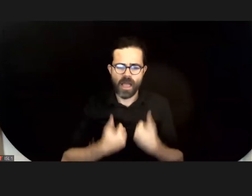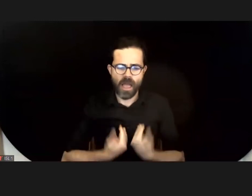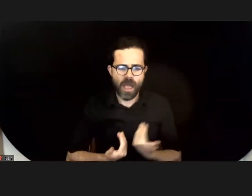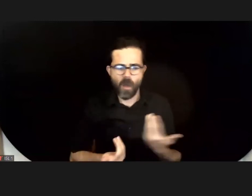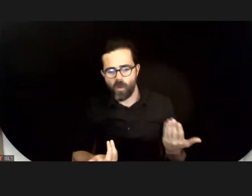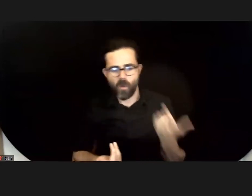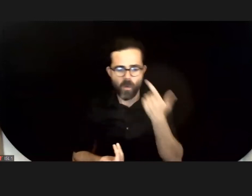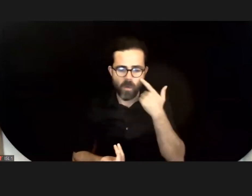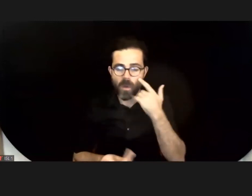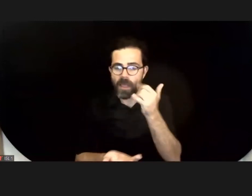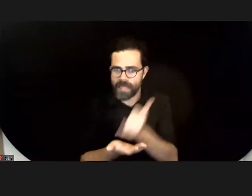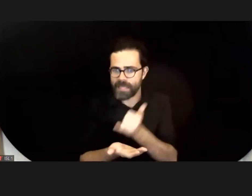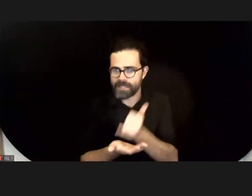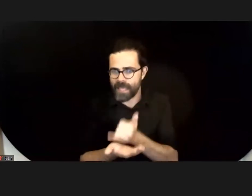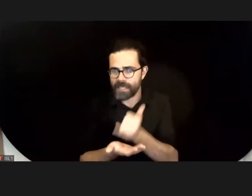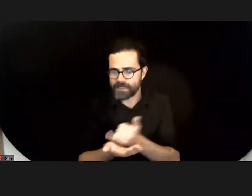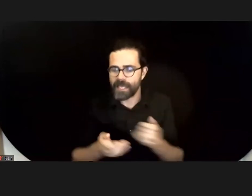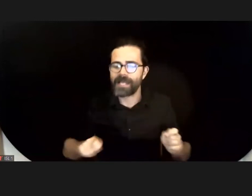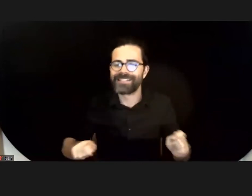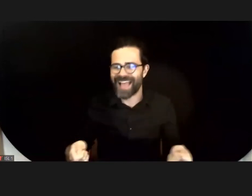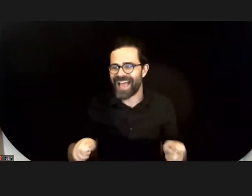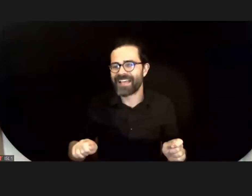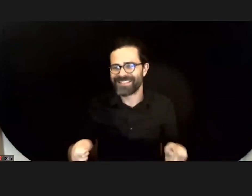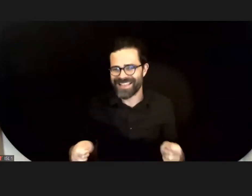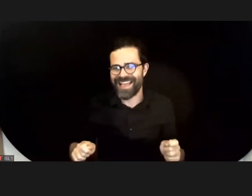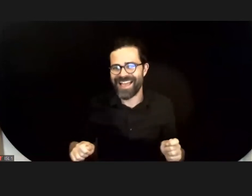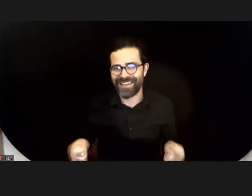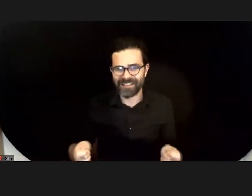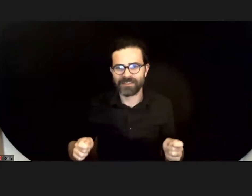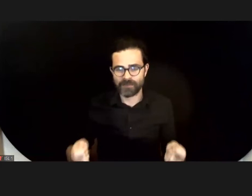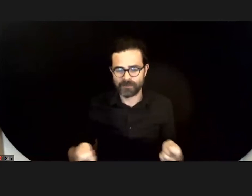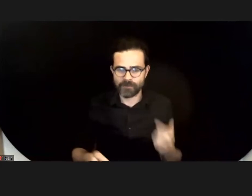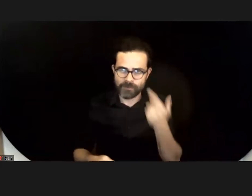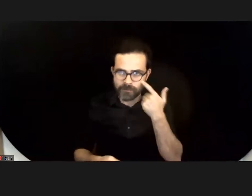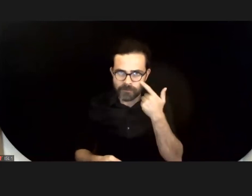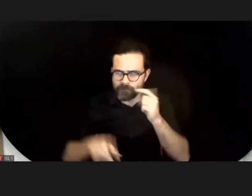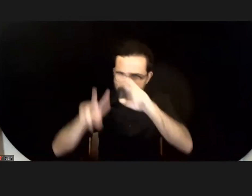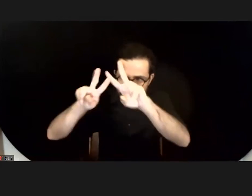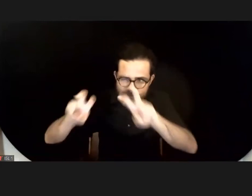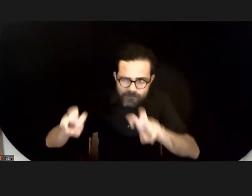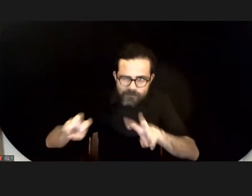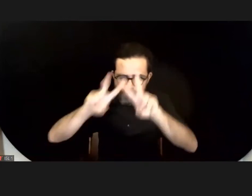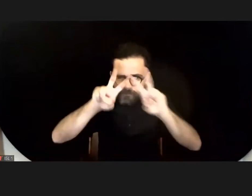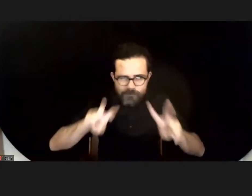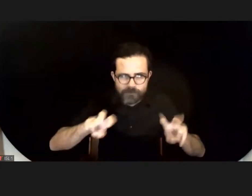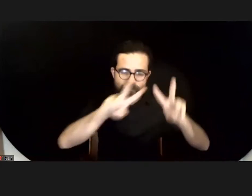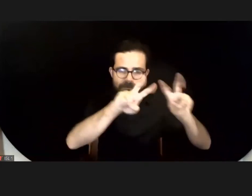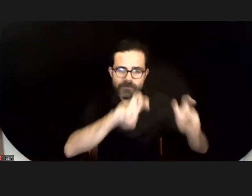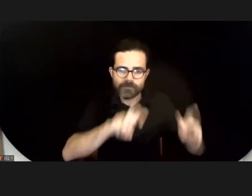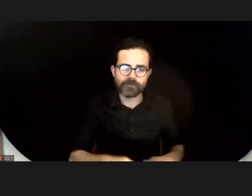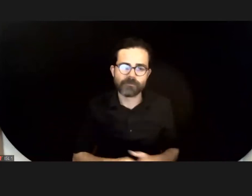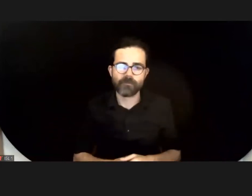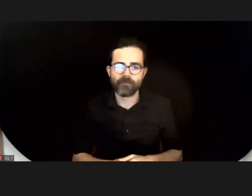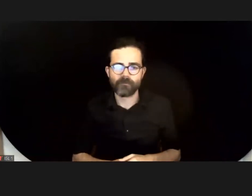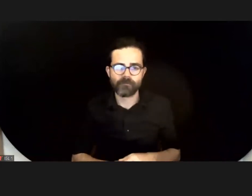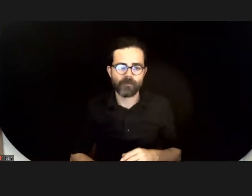testing and testing, okay? With people like me in wheelchair, to be sure that first